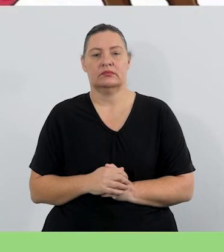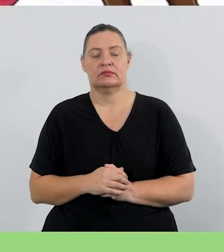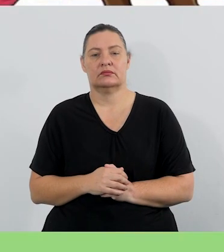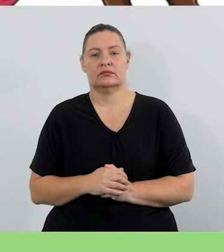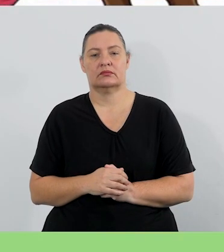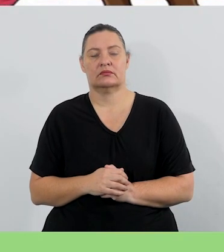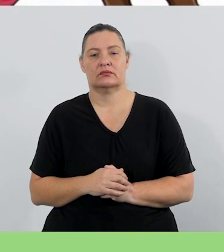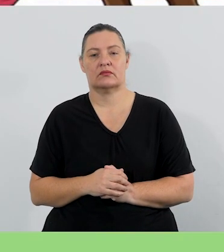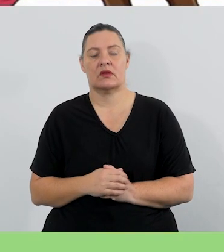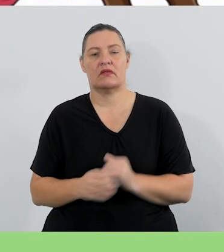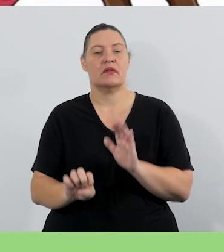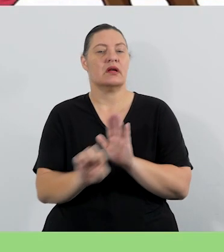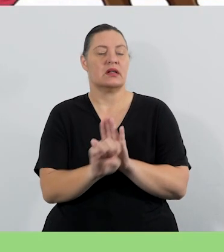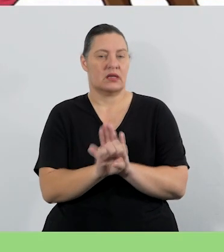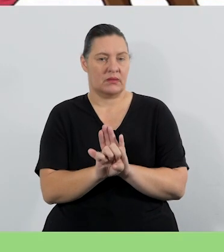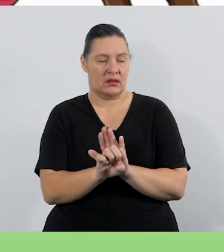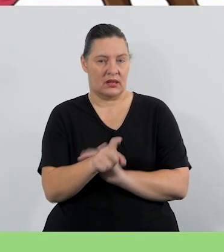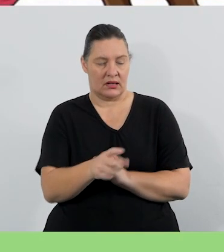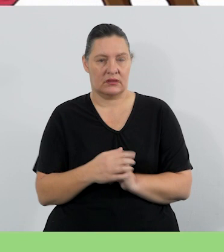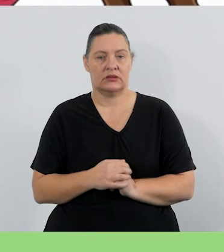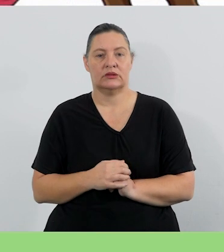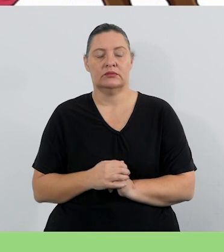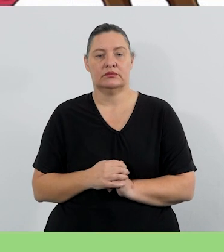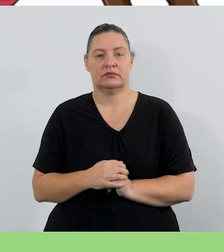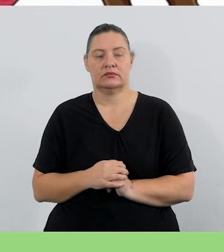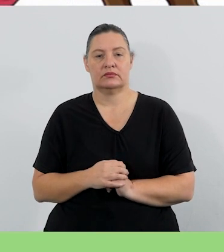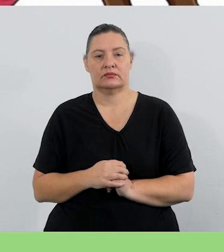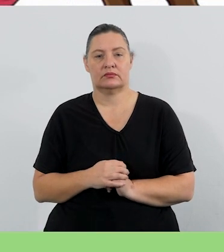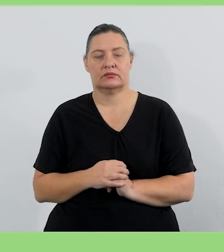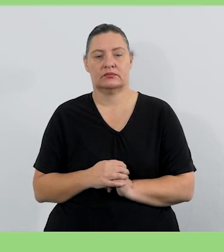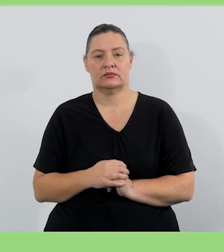This is an example of omnivores.